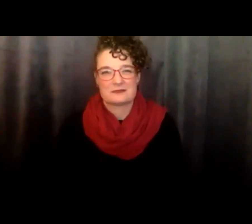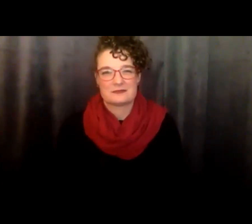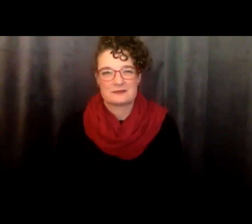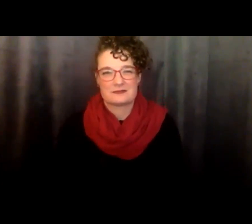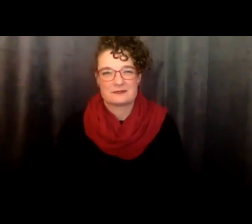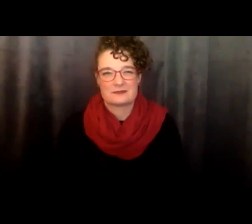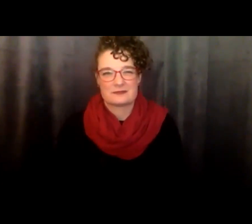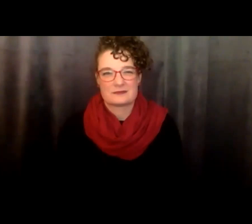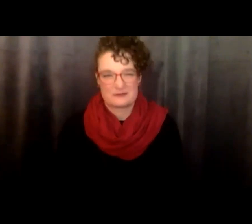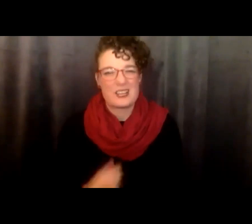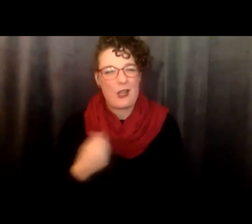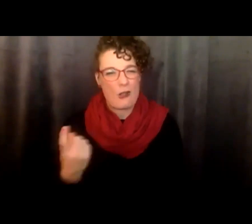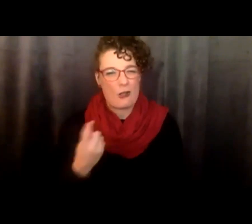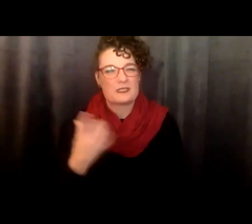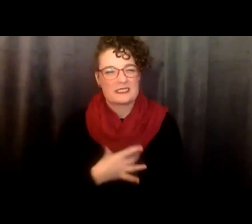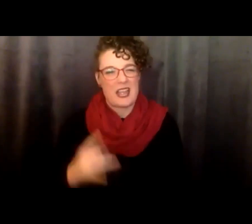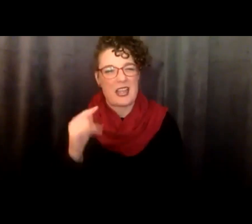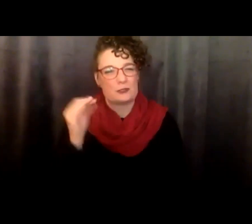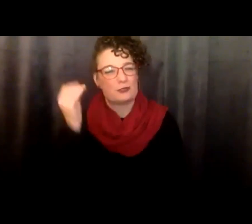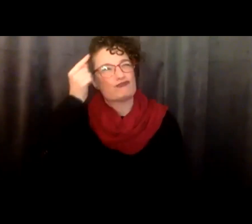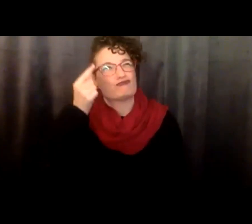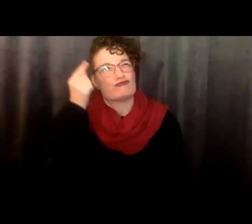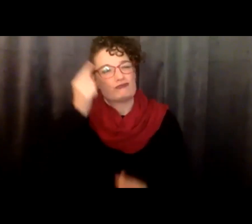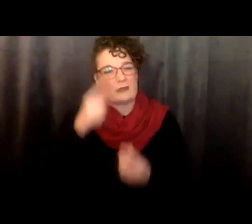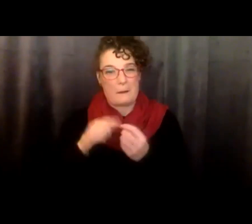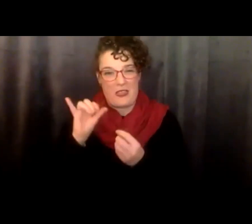on that reach as I'm admiring the art.